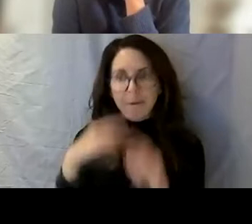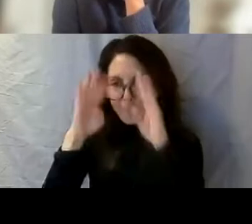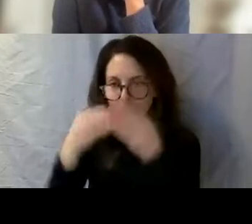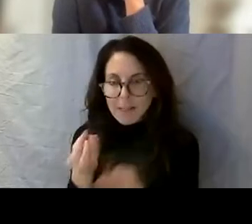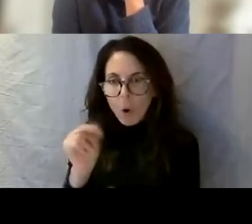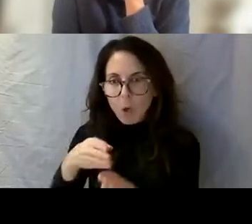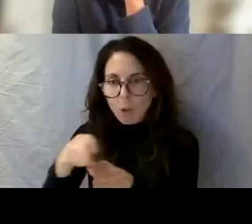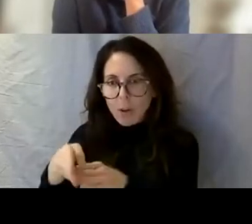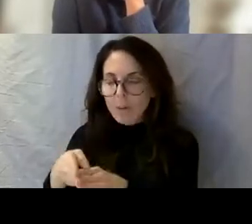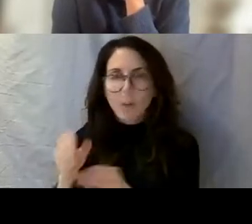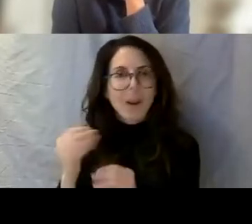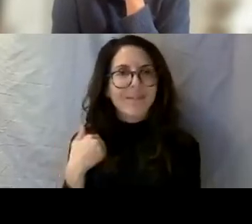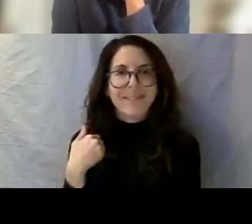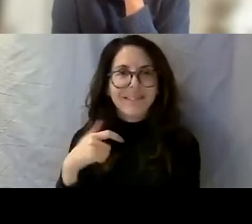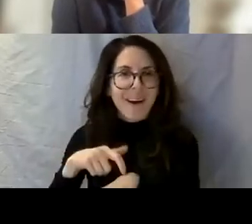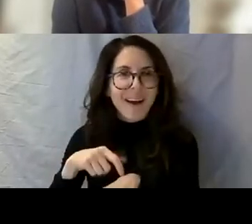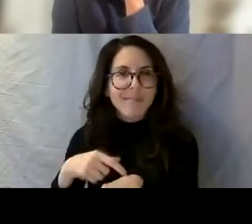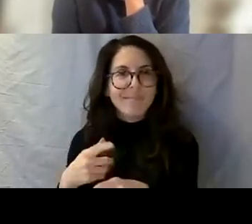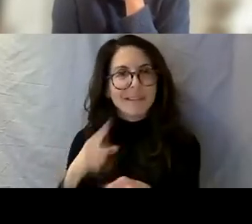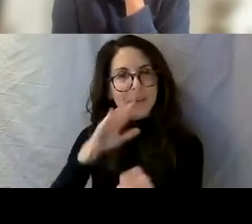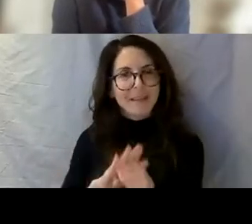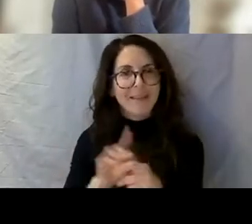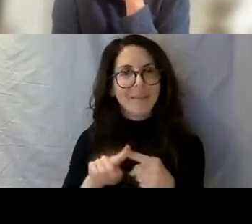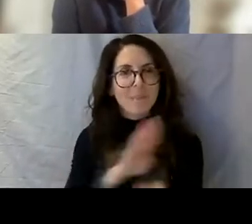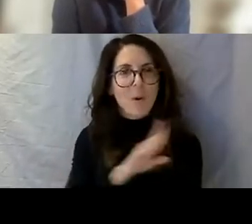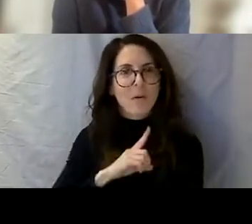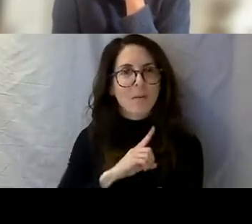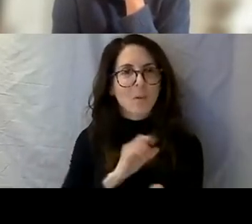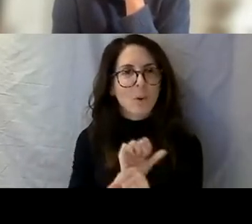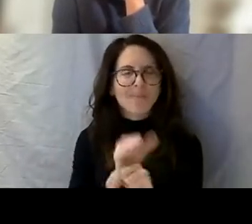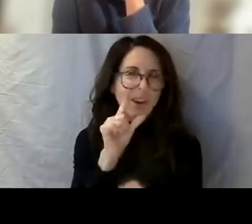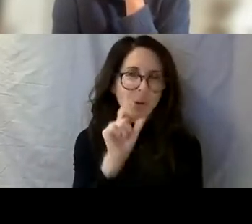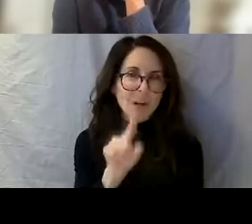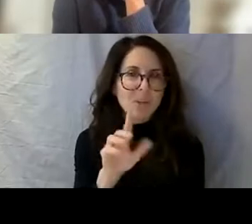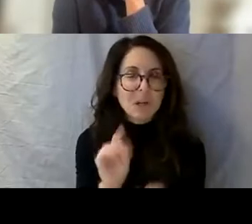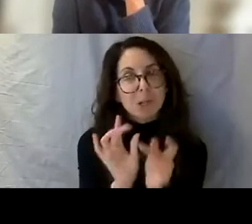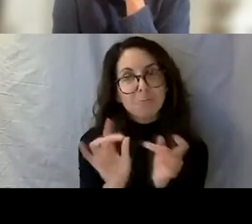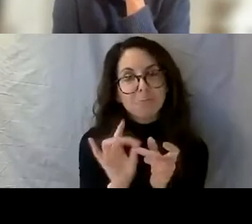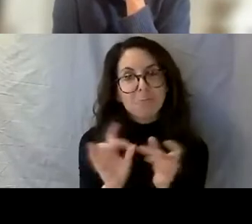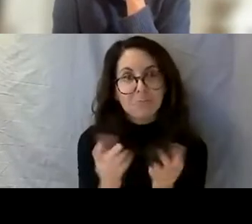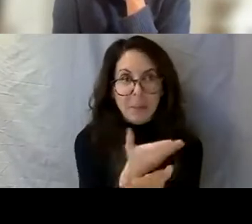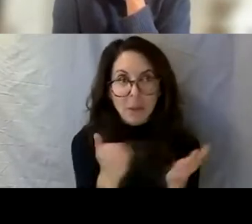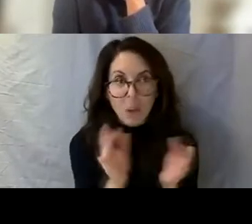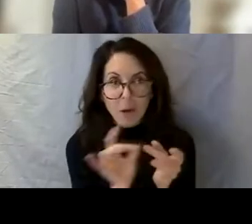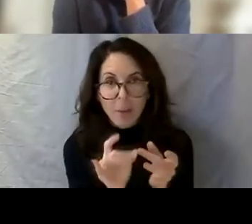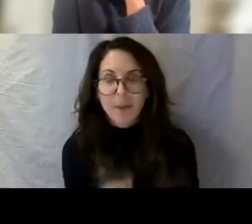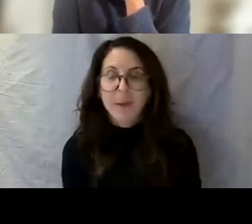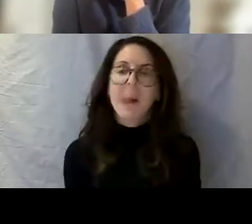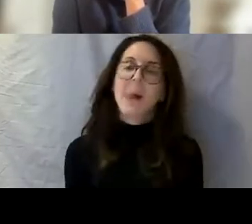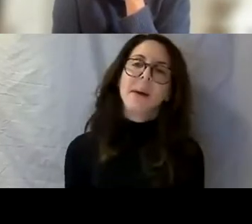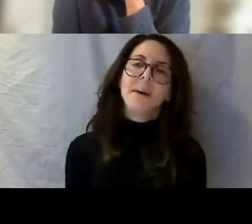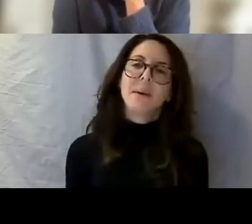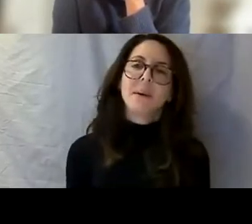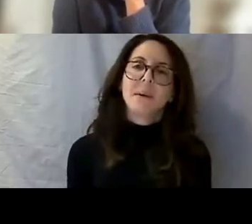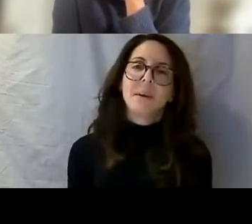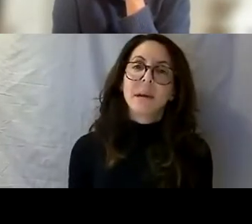rather than having time to commit to board work. It's amusing. Not sure if anybody wants to comment on that.